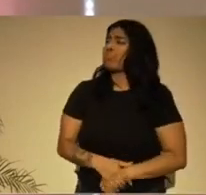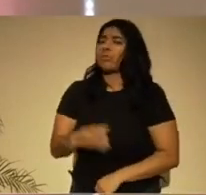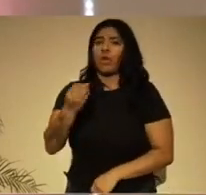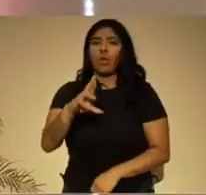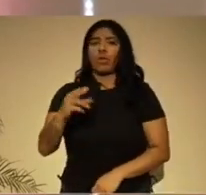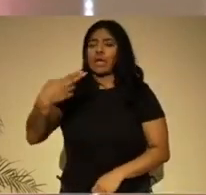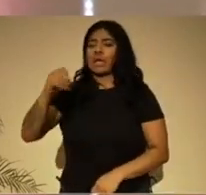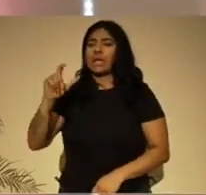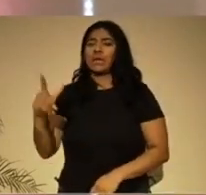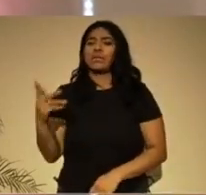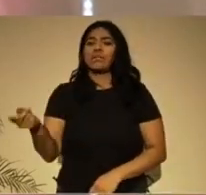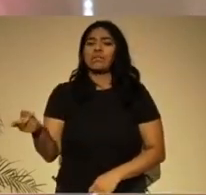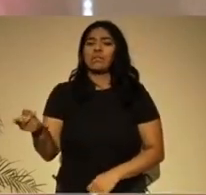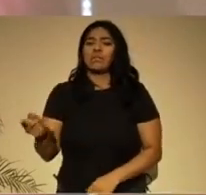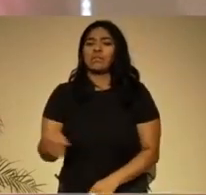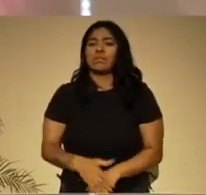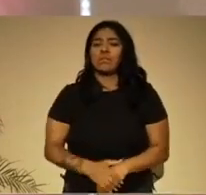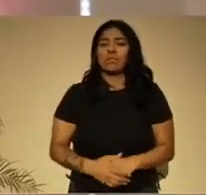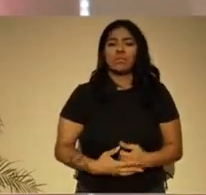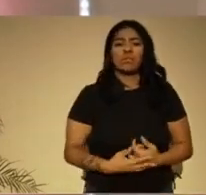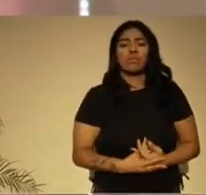or in hell.